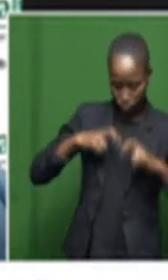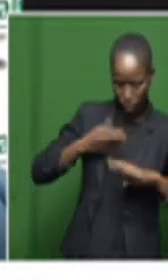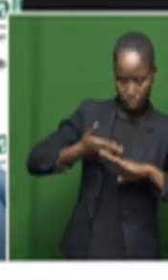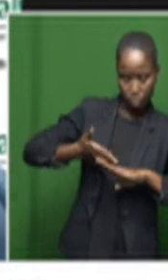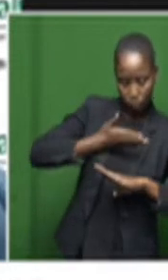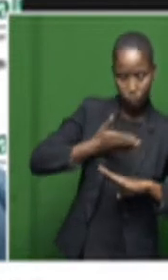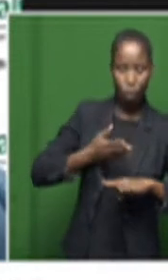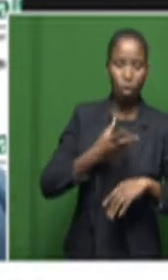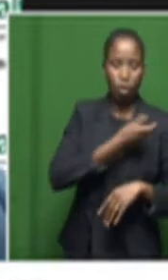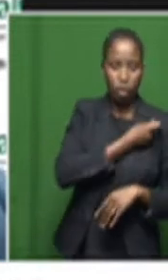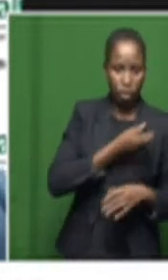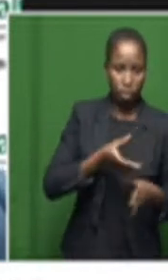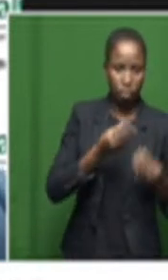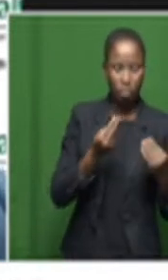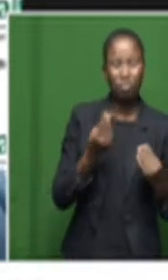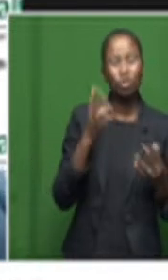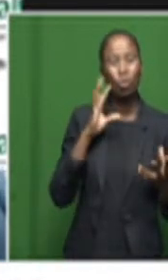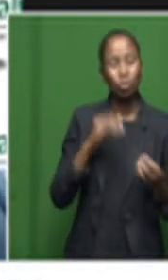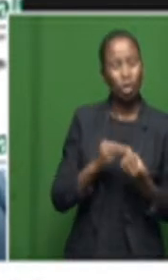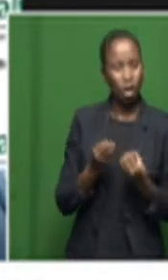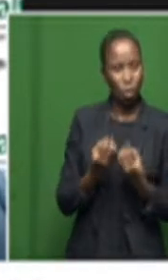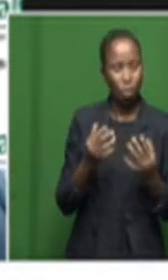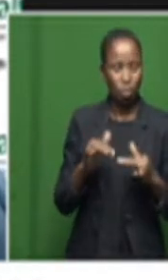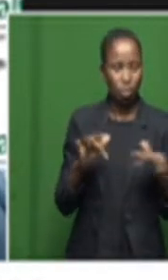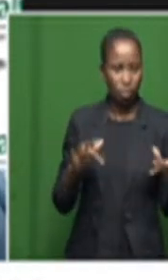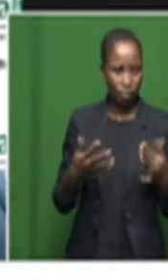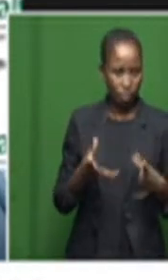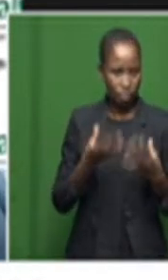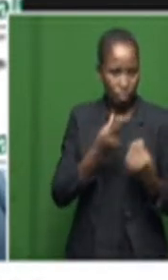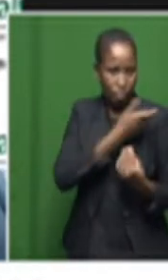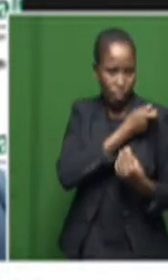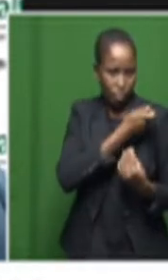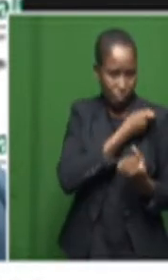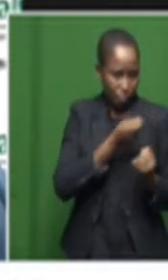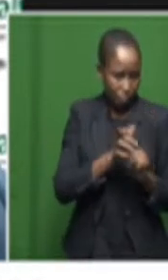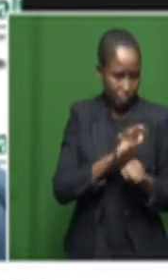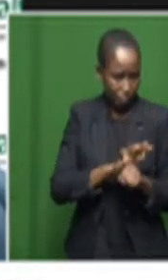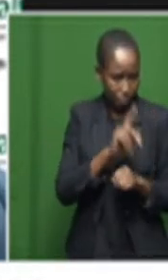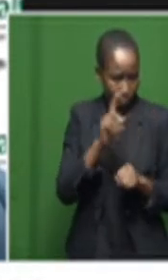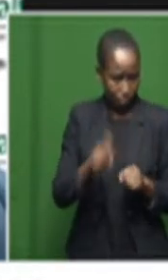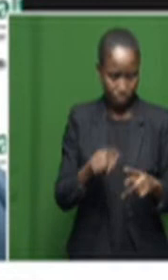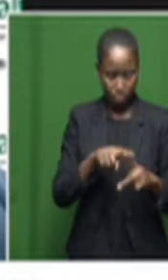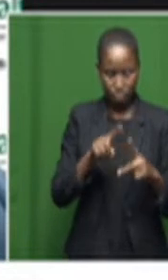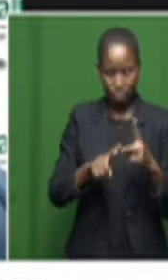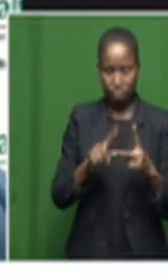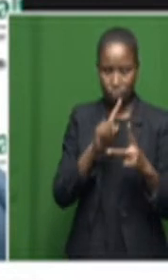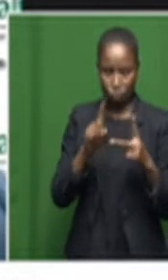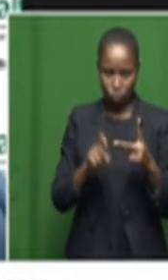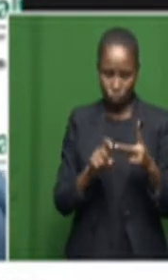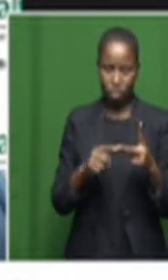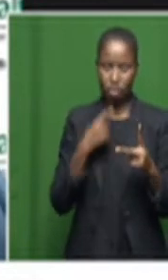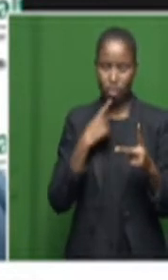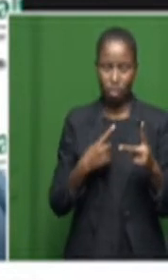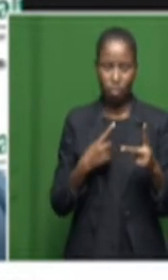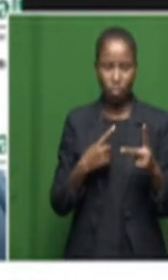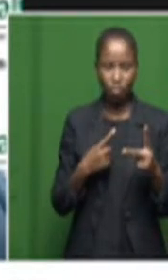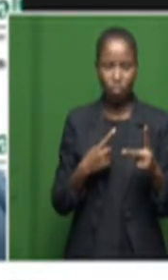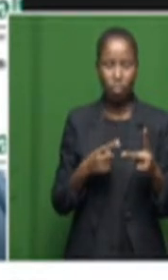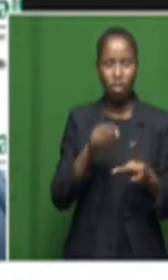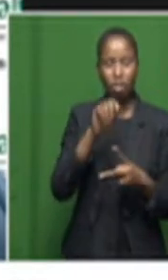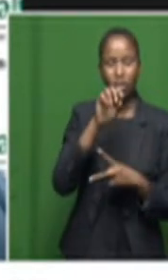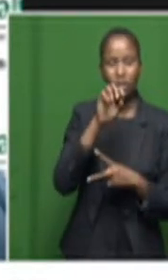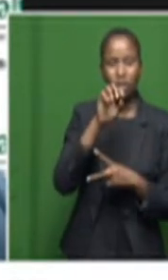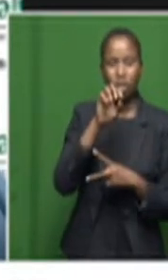daily testing coverage population less than the vaccine coverage? The second question says, when is the